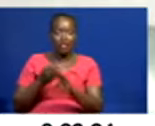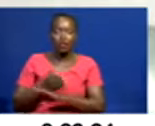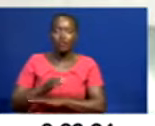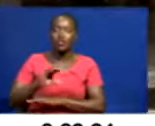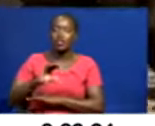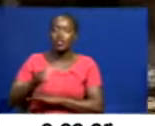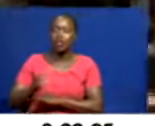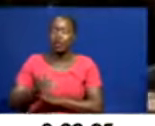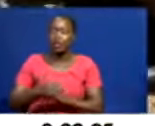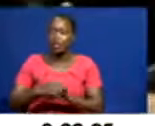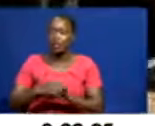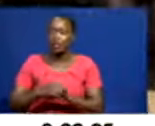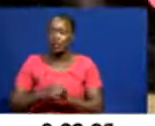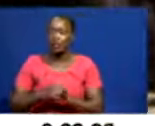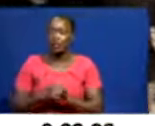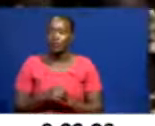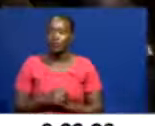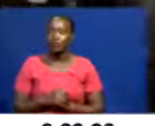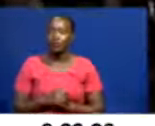county.